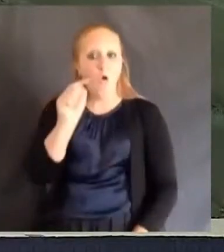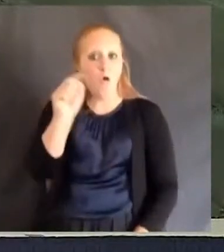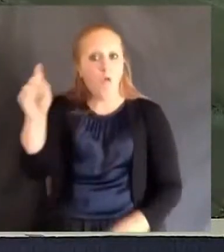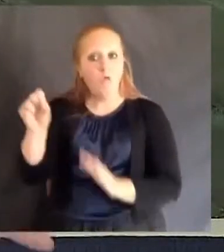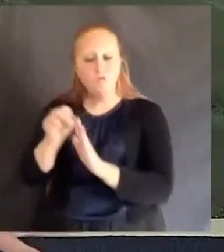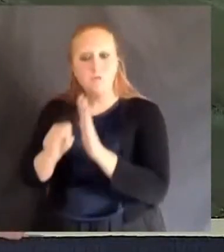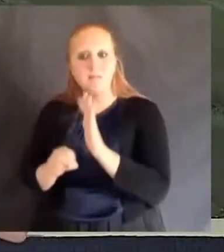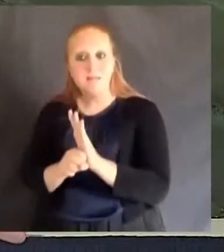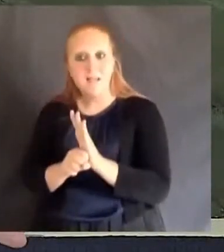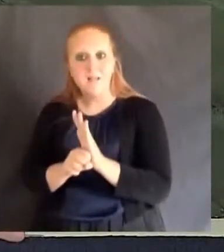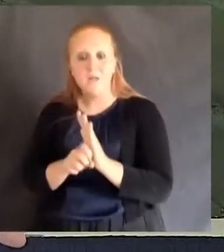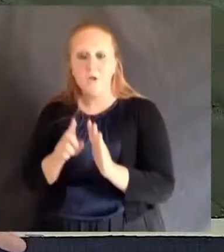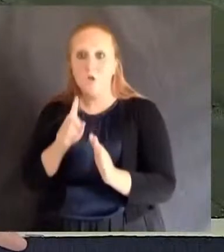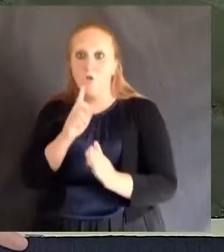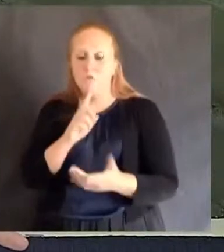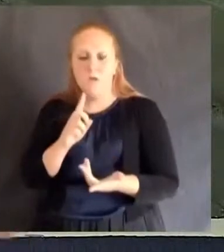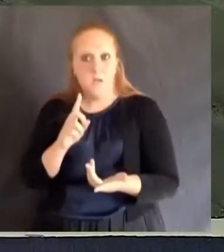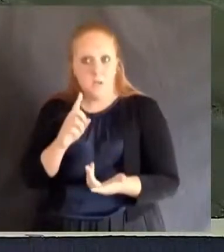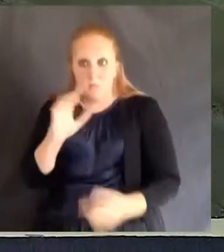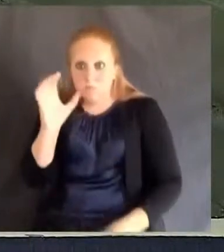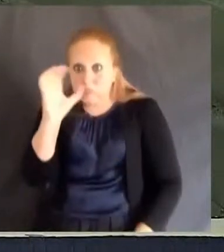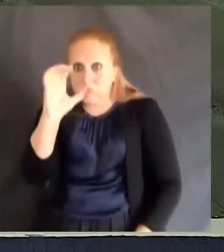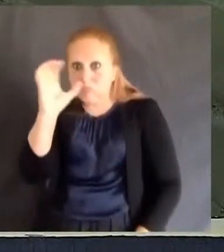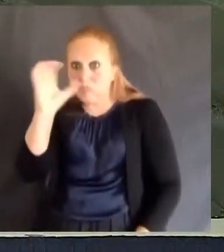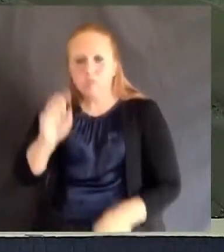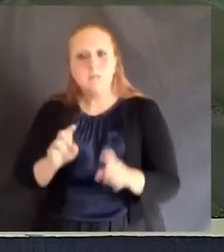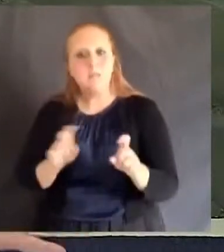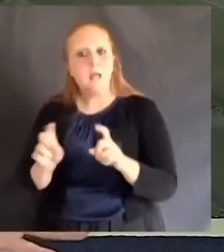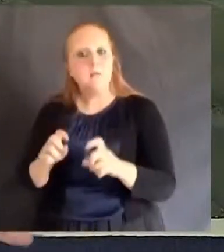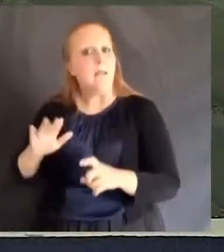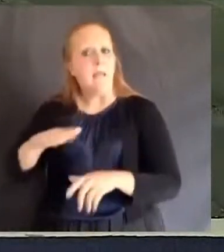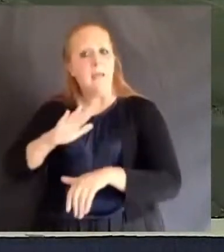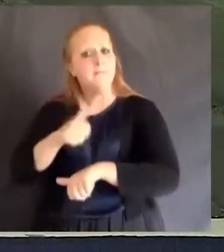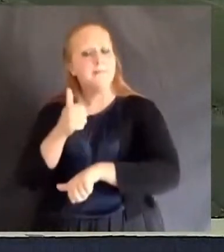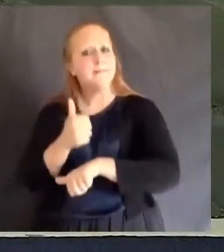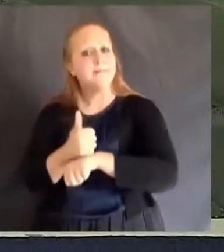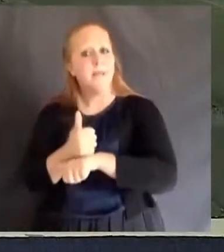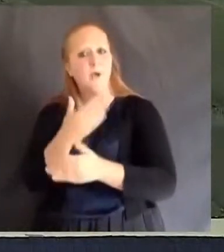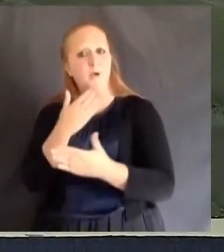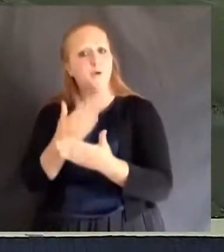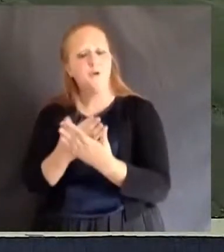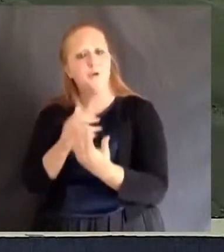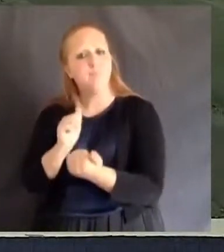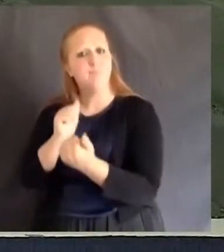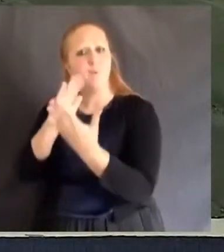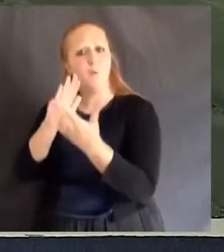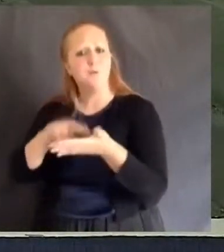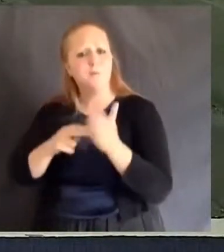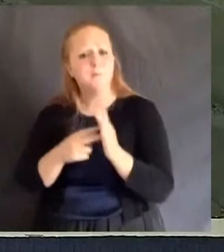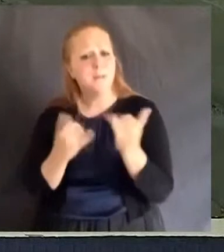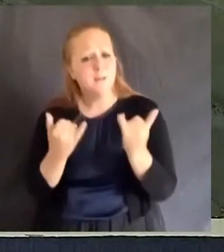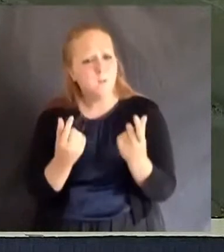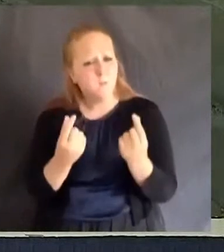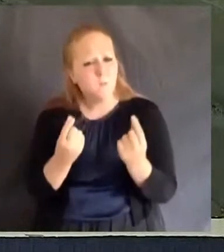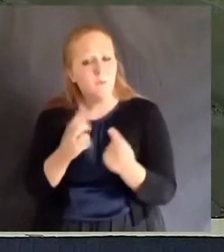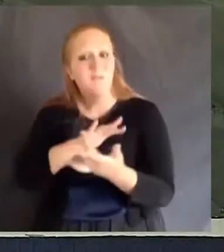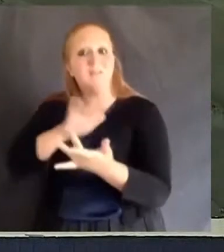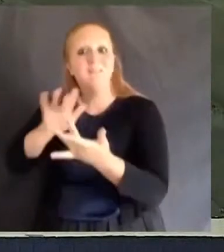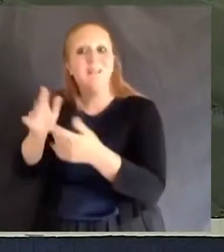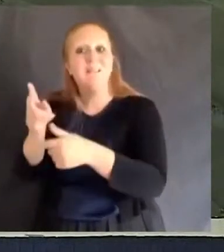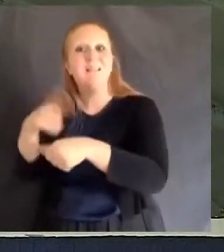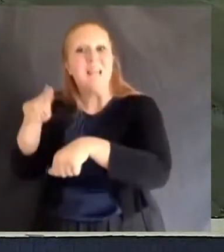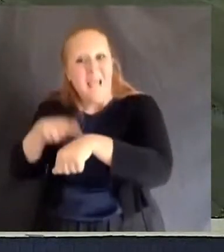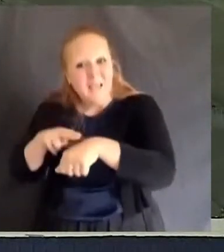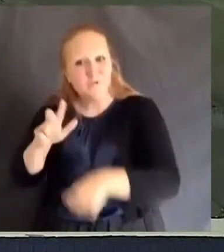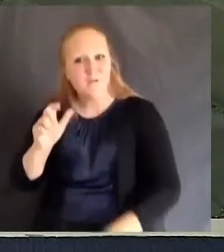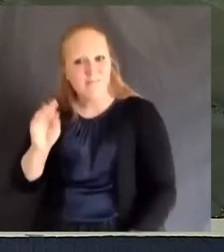scramble for testing and don't have testing in place. So they're going to the national laboratories, and the federal government